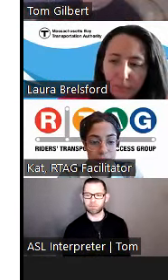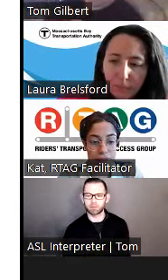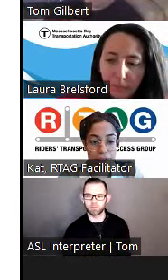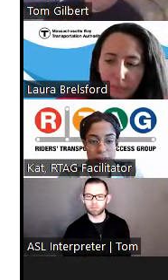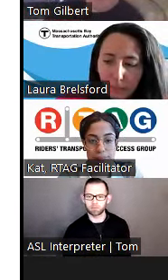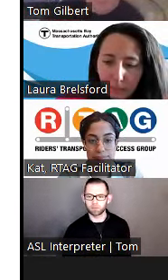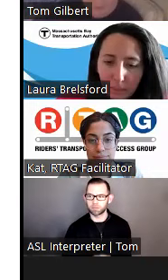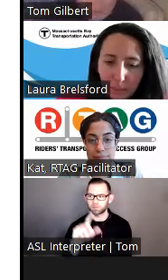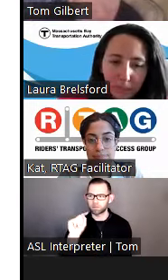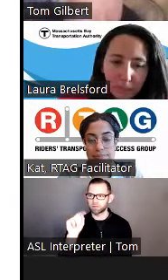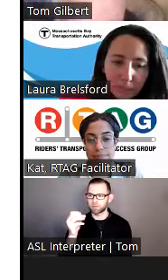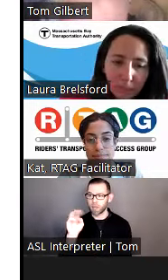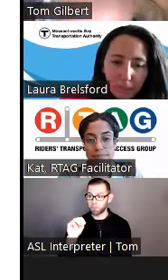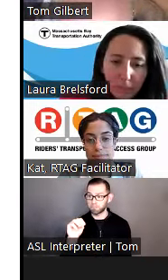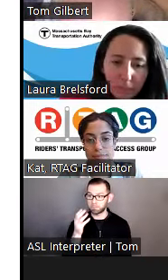Tom, go for it.